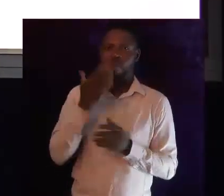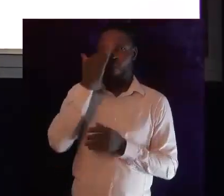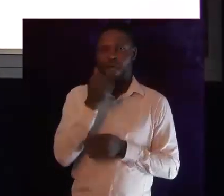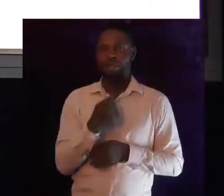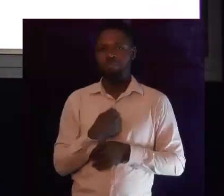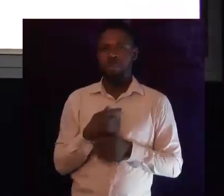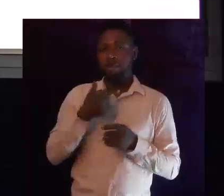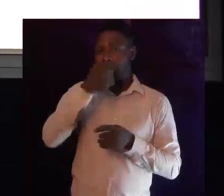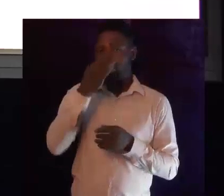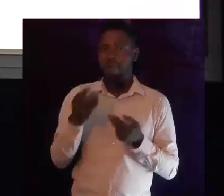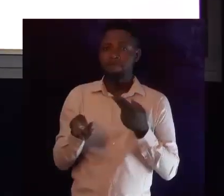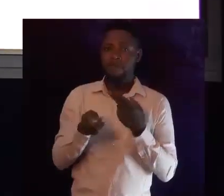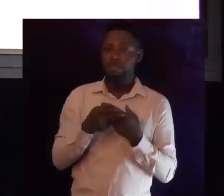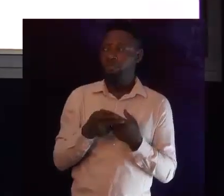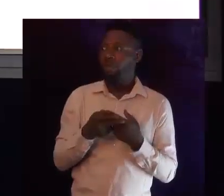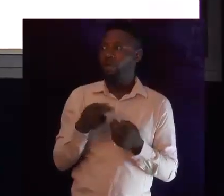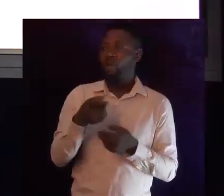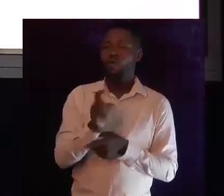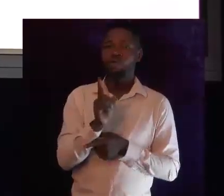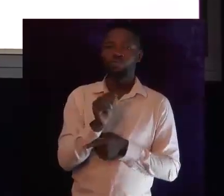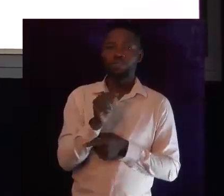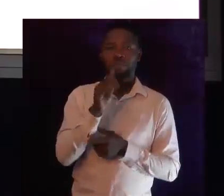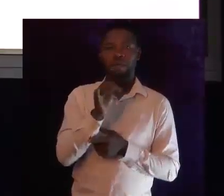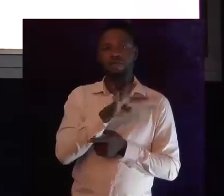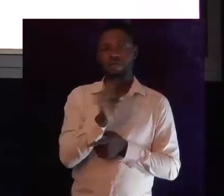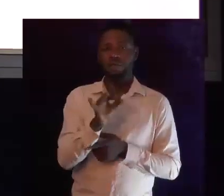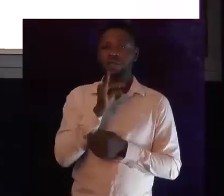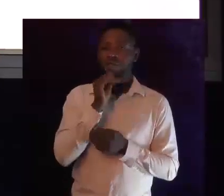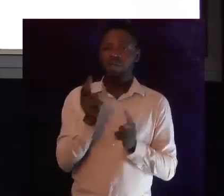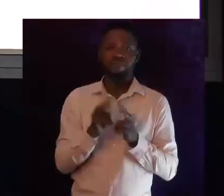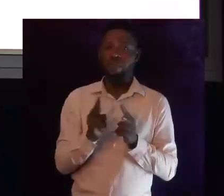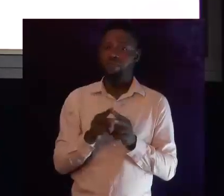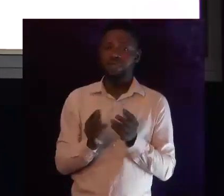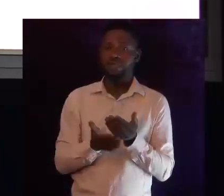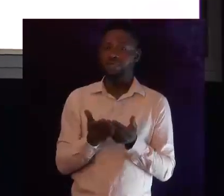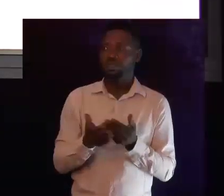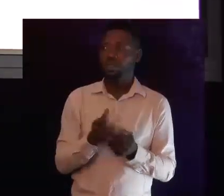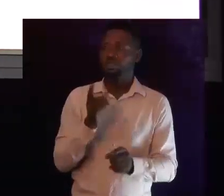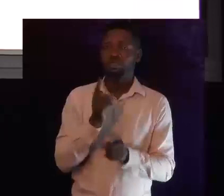wondering, why me? Because multiplying 120 by 400 is actually very, very